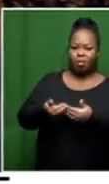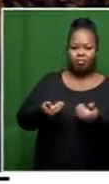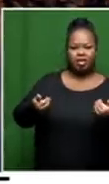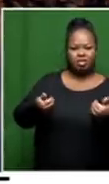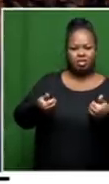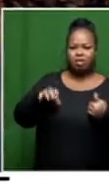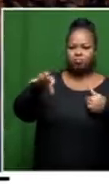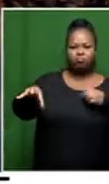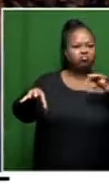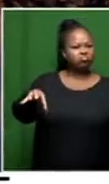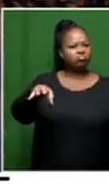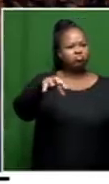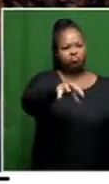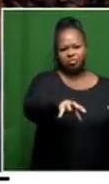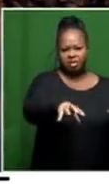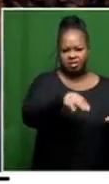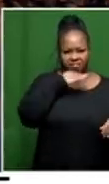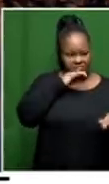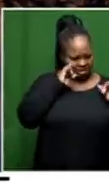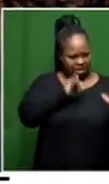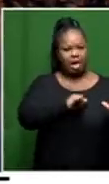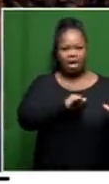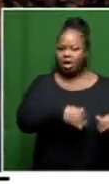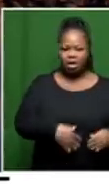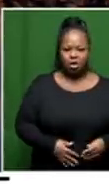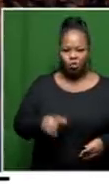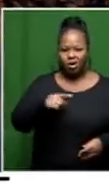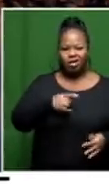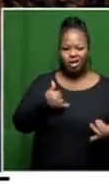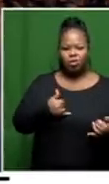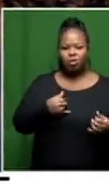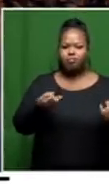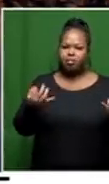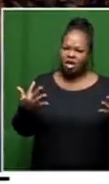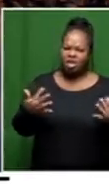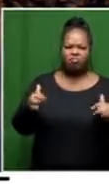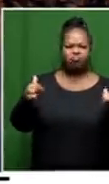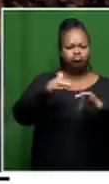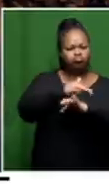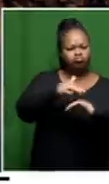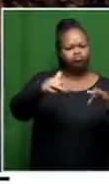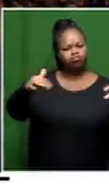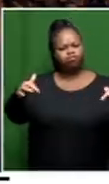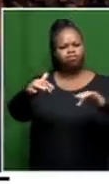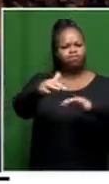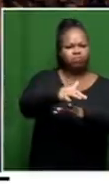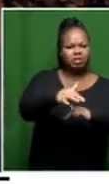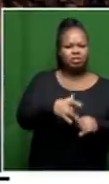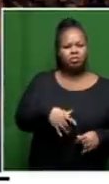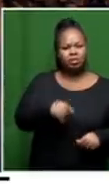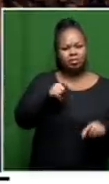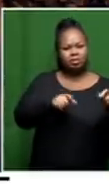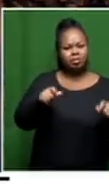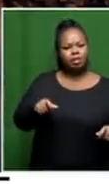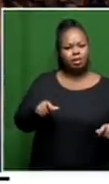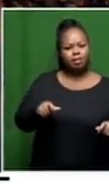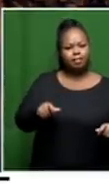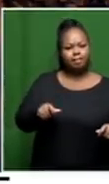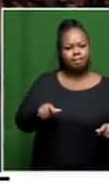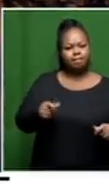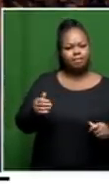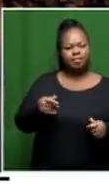spatially designated areas, which obviously lead to a lot of people coming in and moving into areas that were not necessarily, you